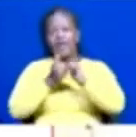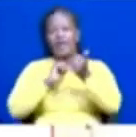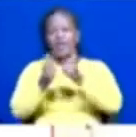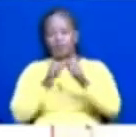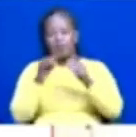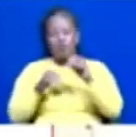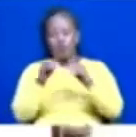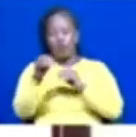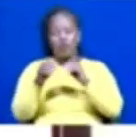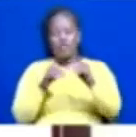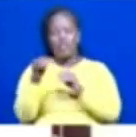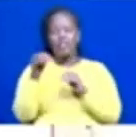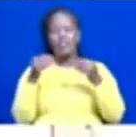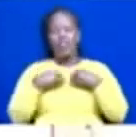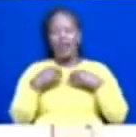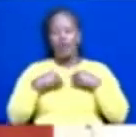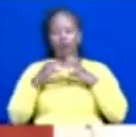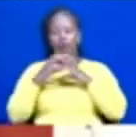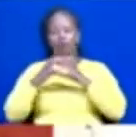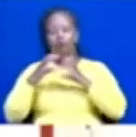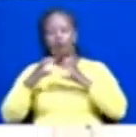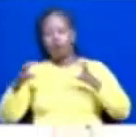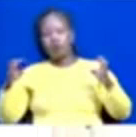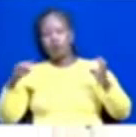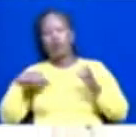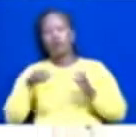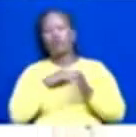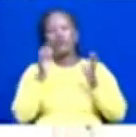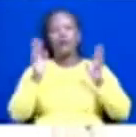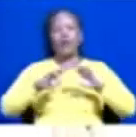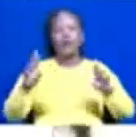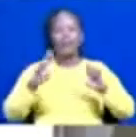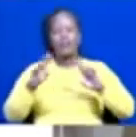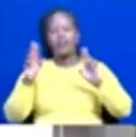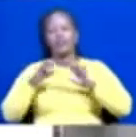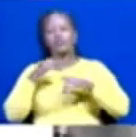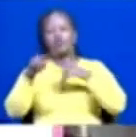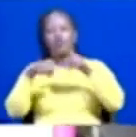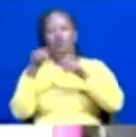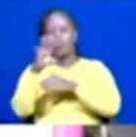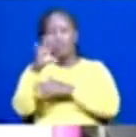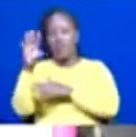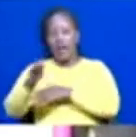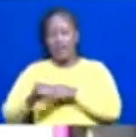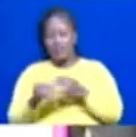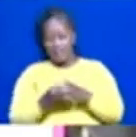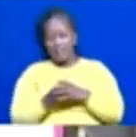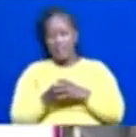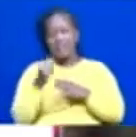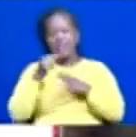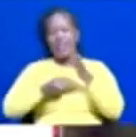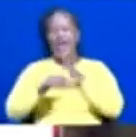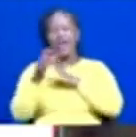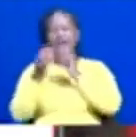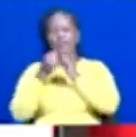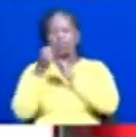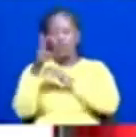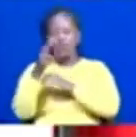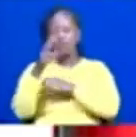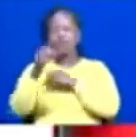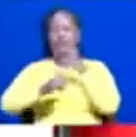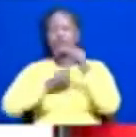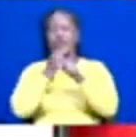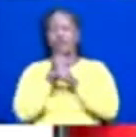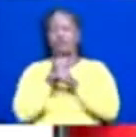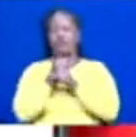has grown very much, and we are ready to dominate the sport in Africa. In the under-12 girls category, Elizabeth